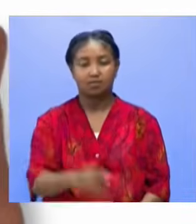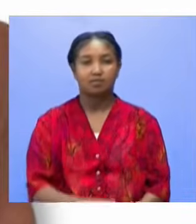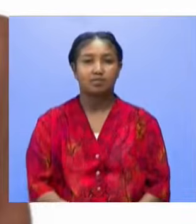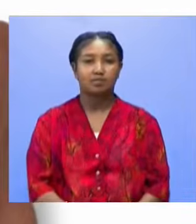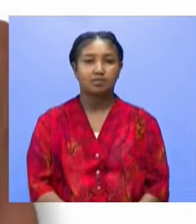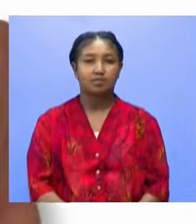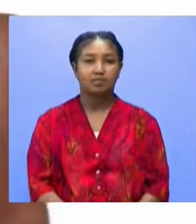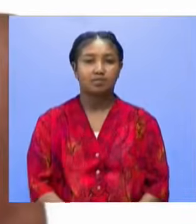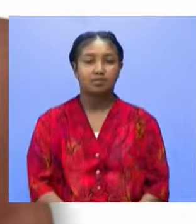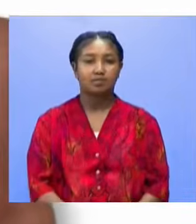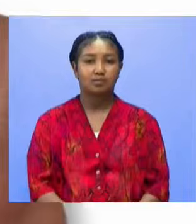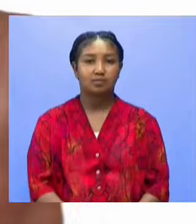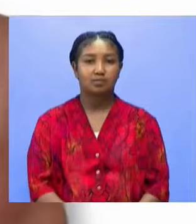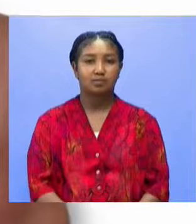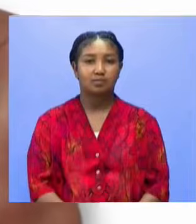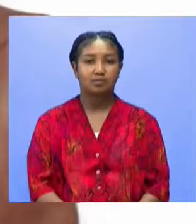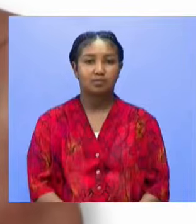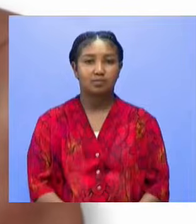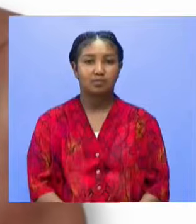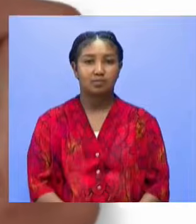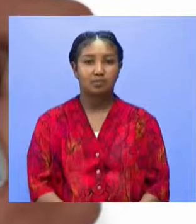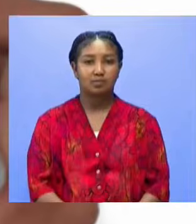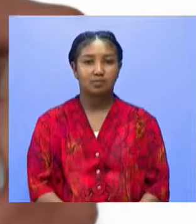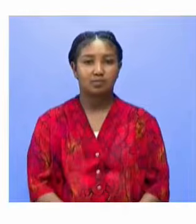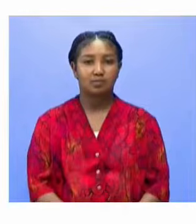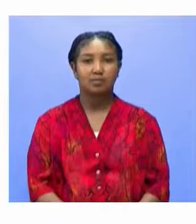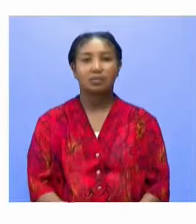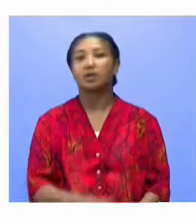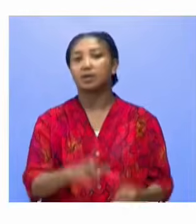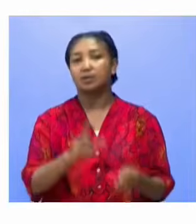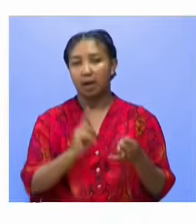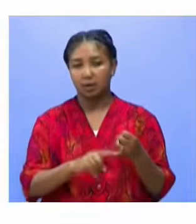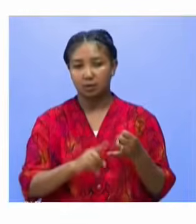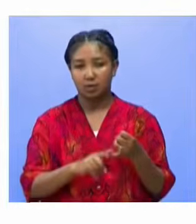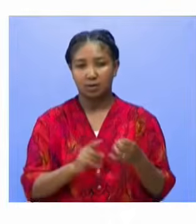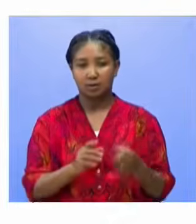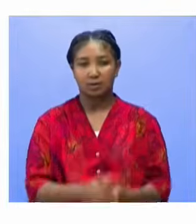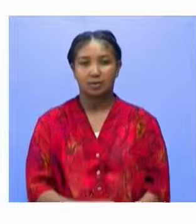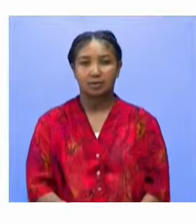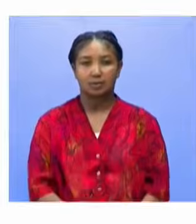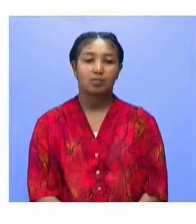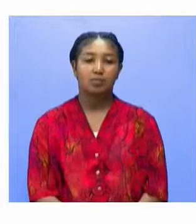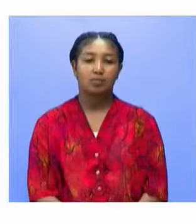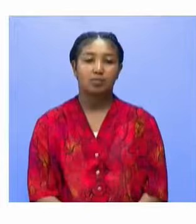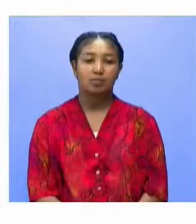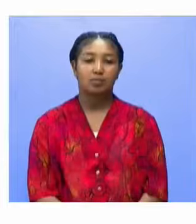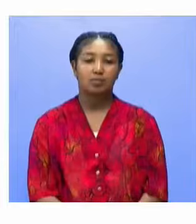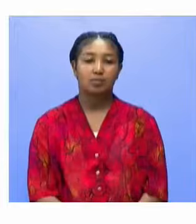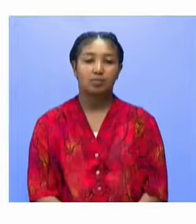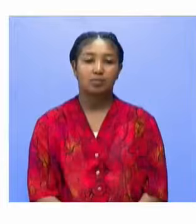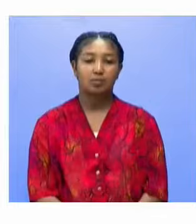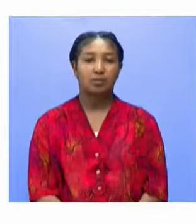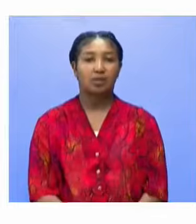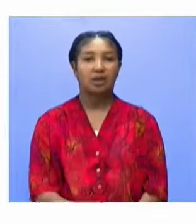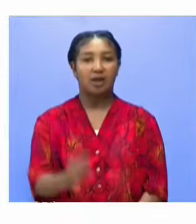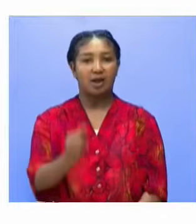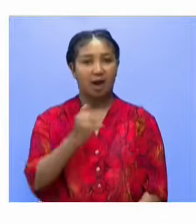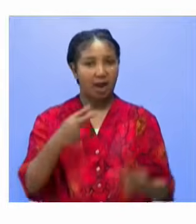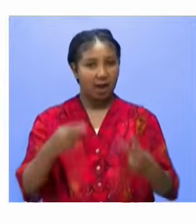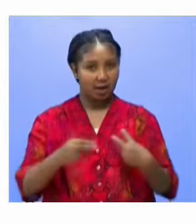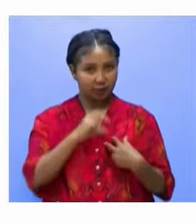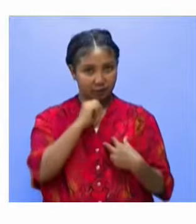And the last one. I